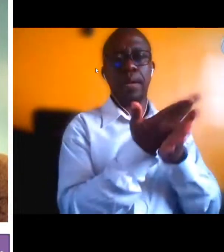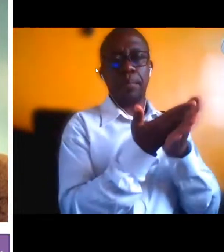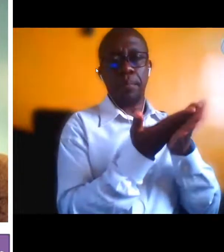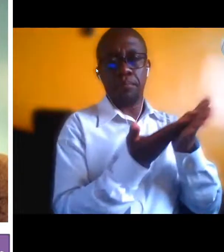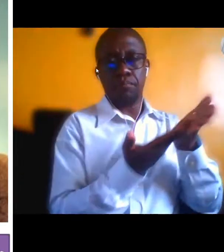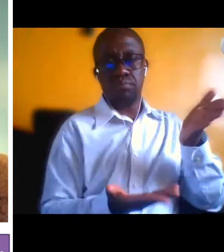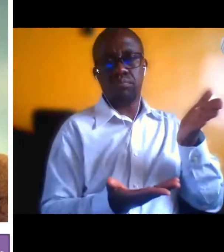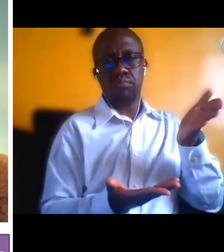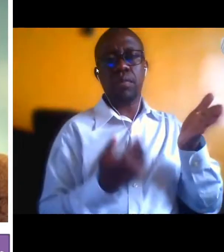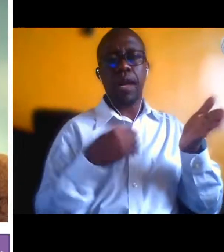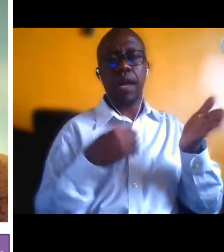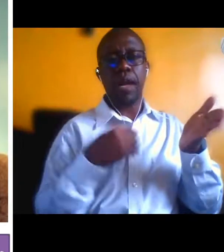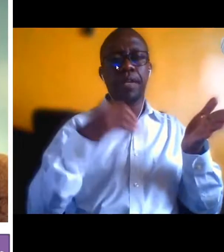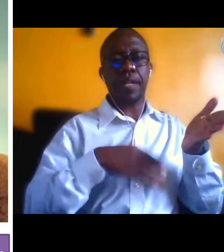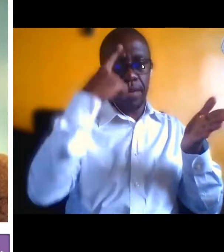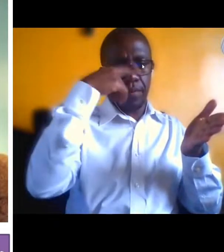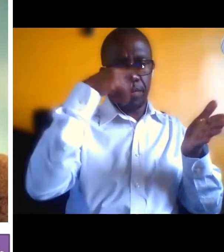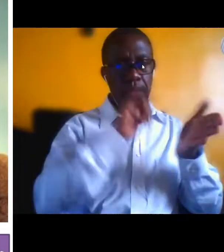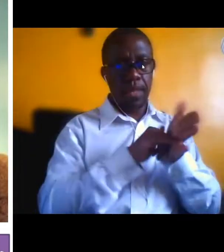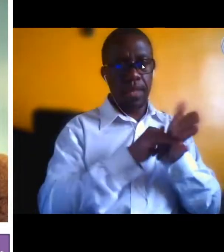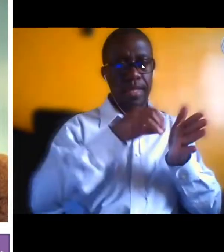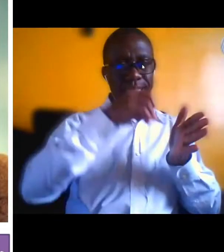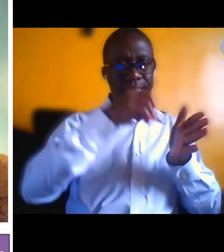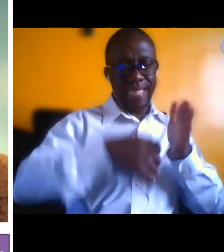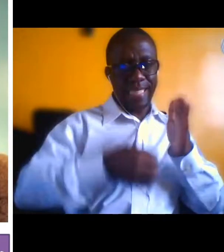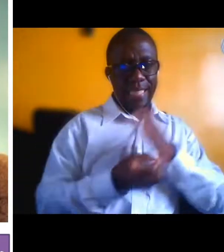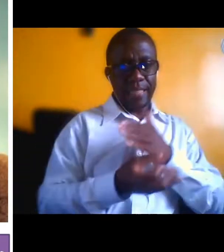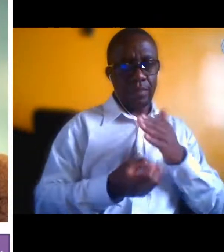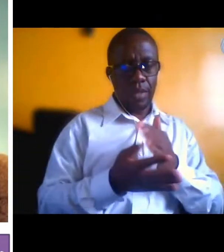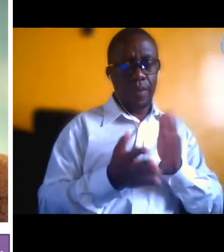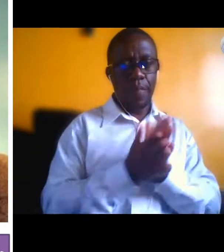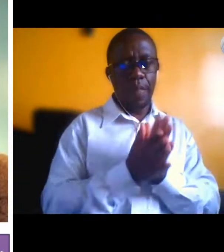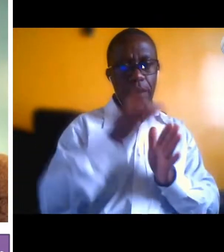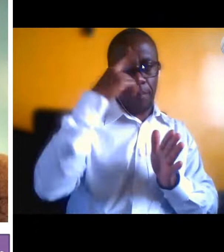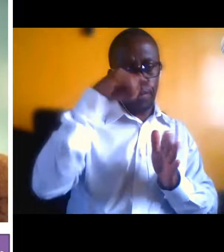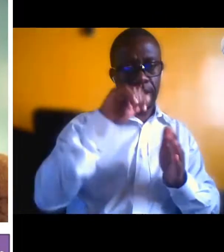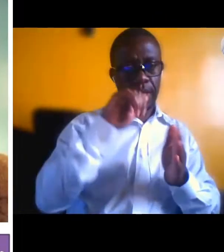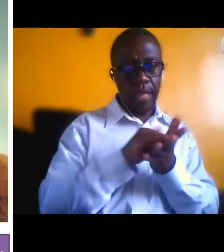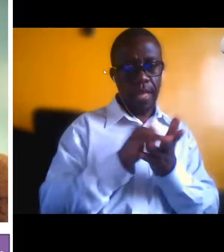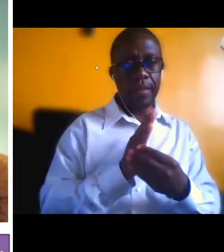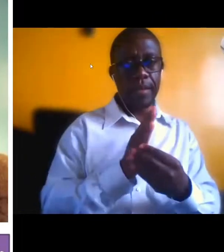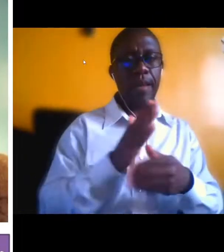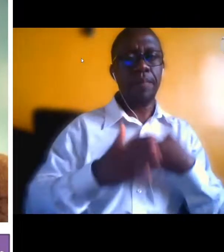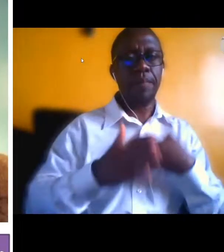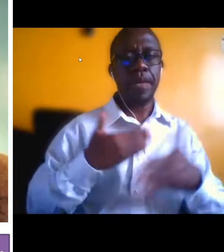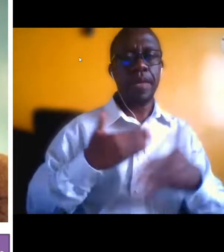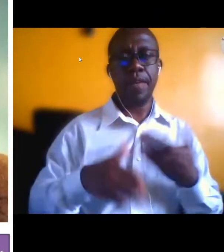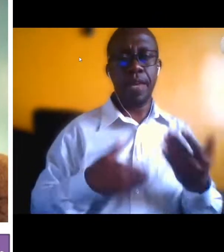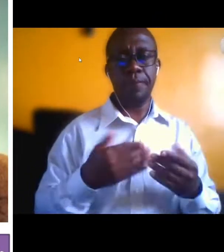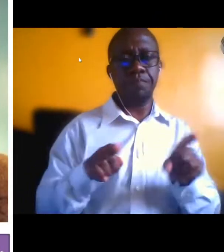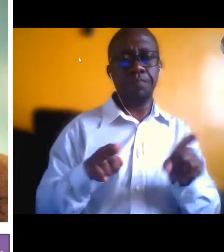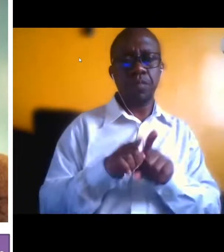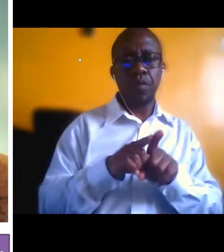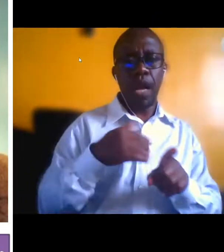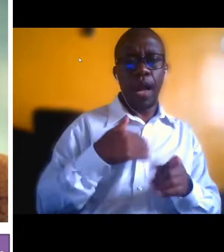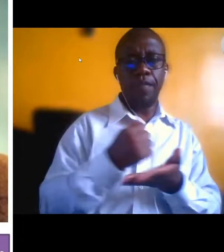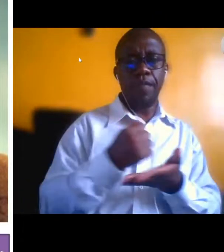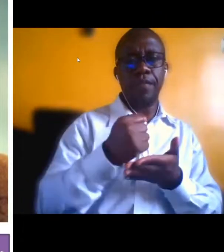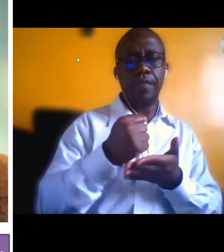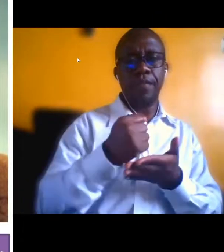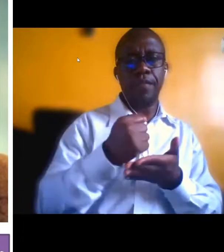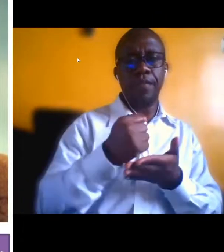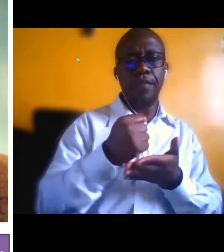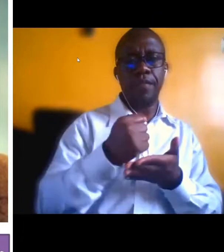that articulate and guide us in terms of our behavior. And the third one is in terms of, do we have a clear terms of reference that guide the performance and the behavior